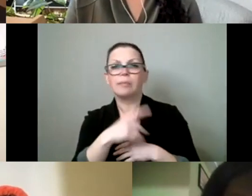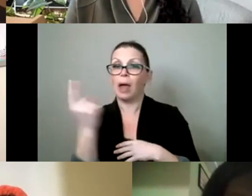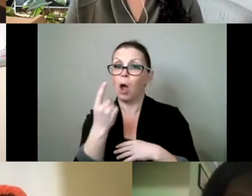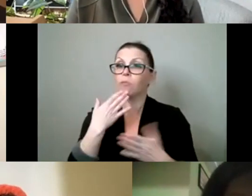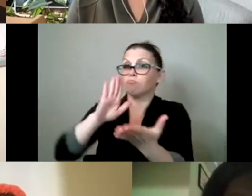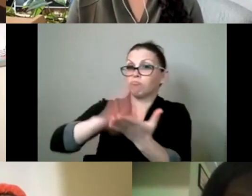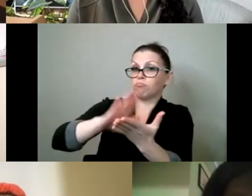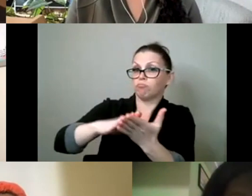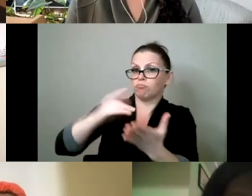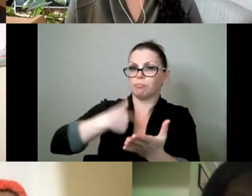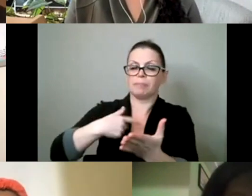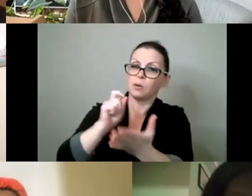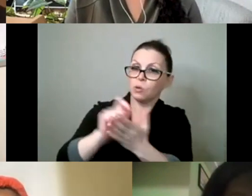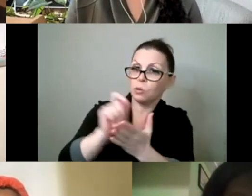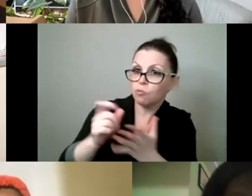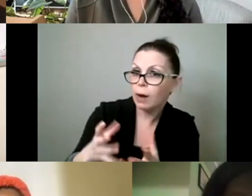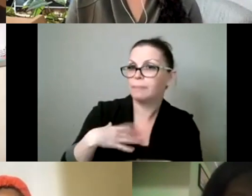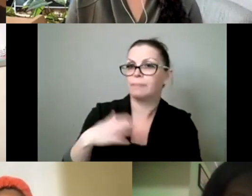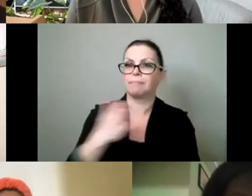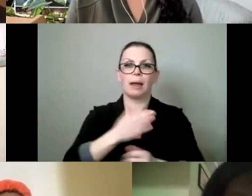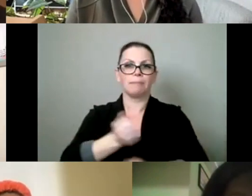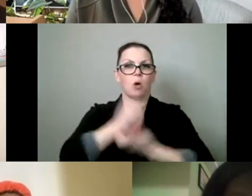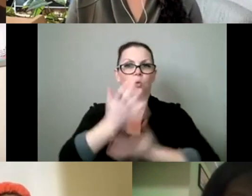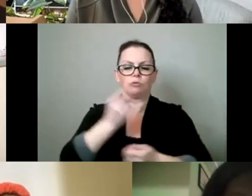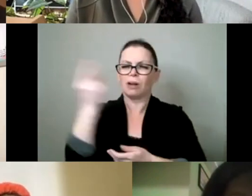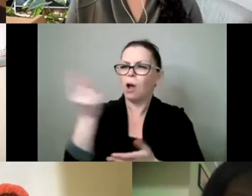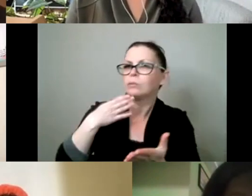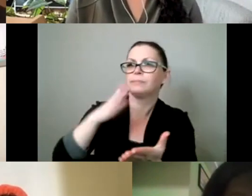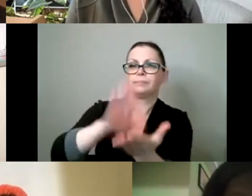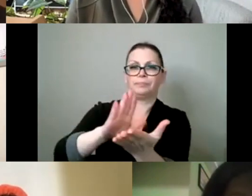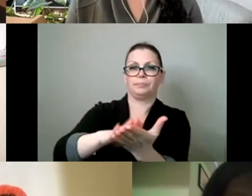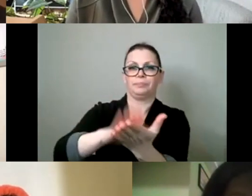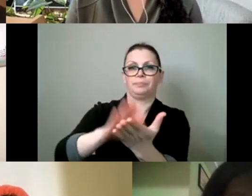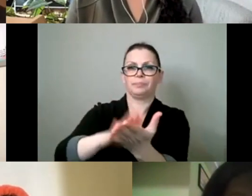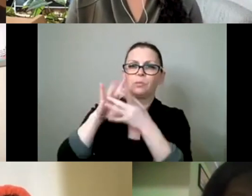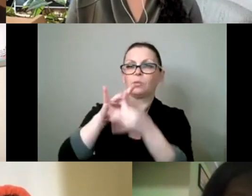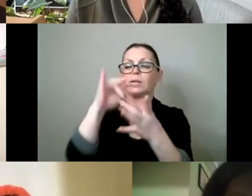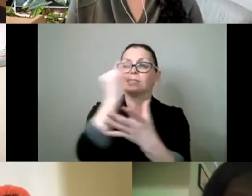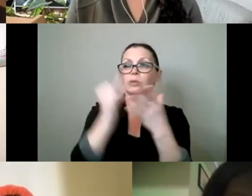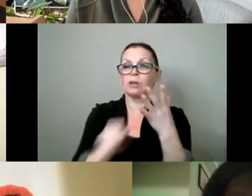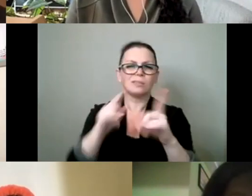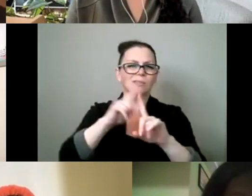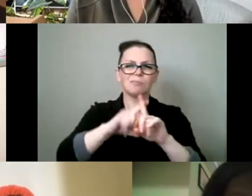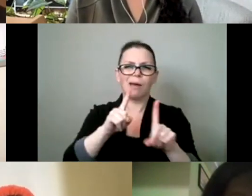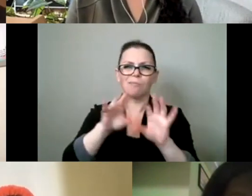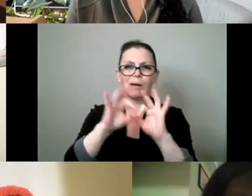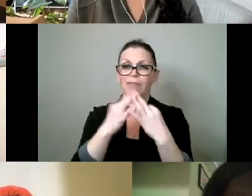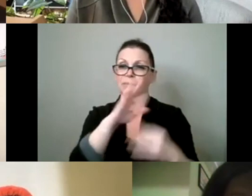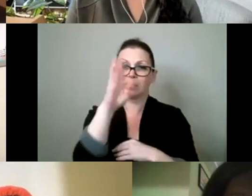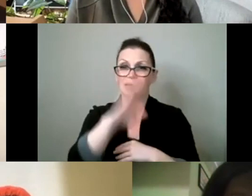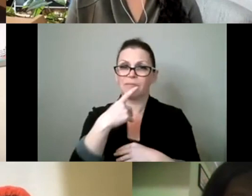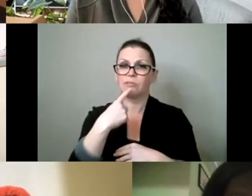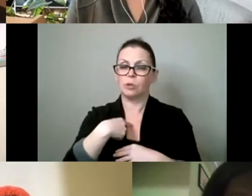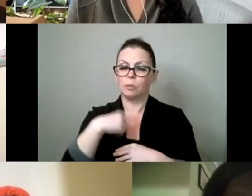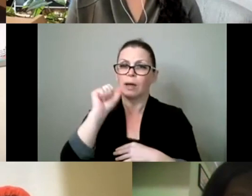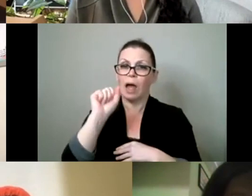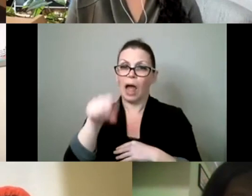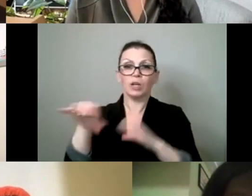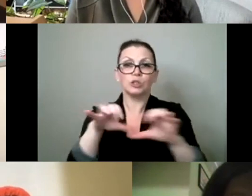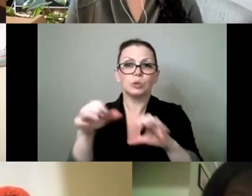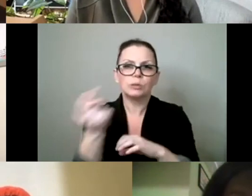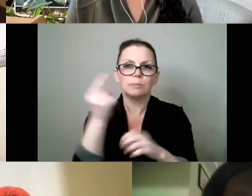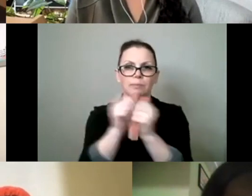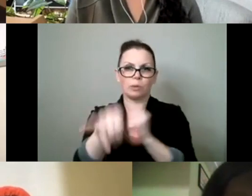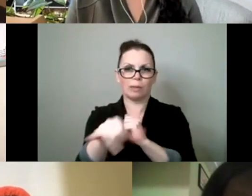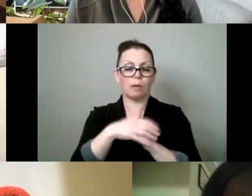complimented me on my writing, my poetry, anything I did that was artistic, but they never told me I could place it somewhere. And it was